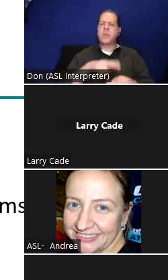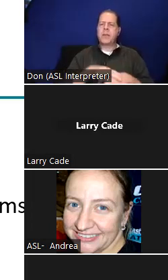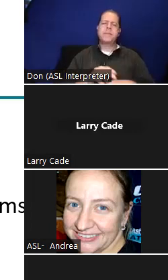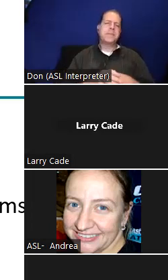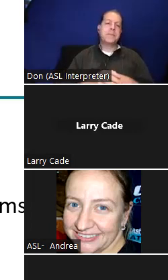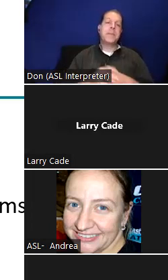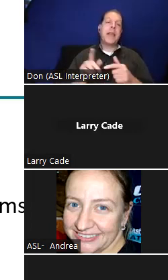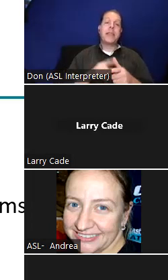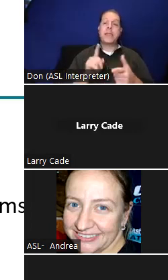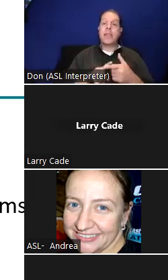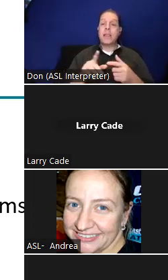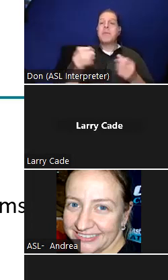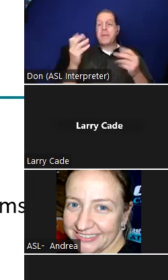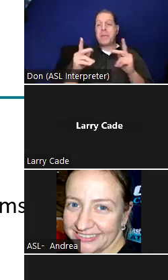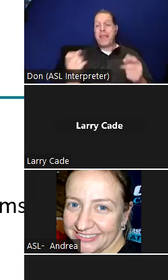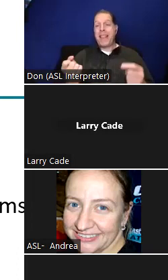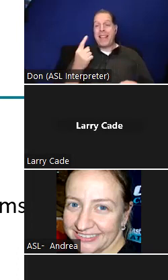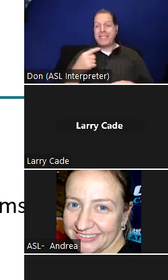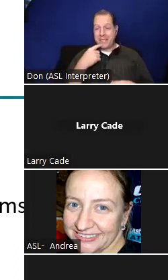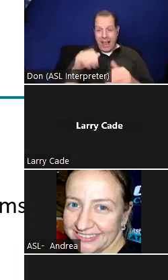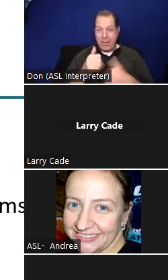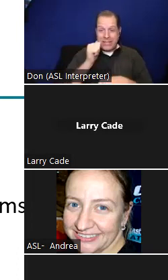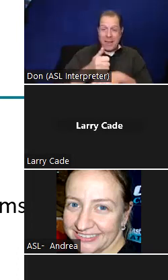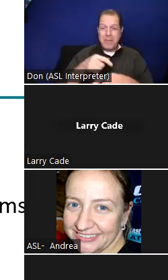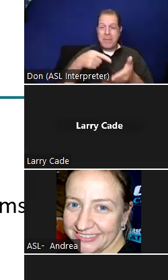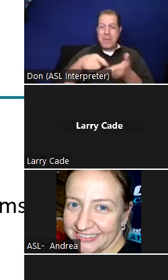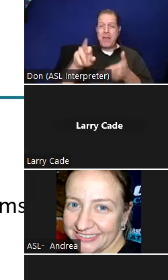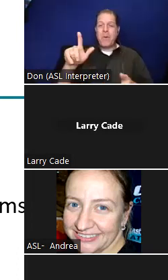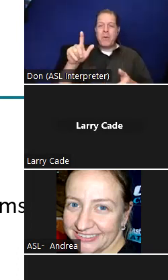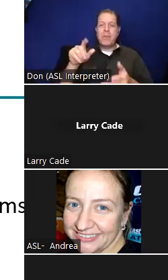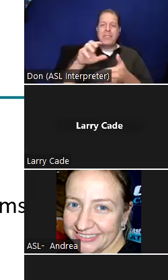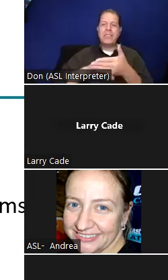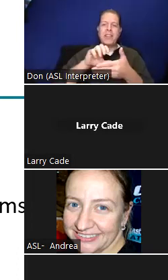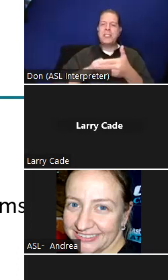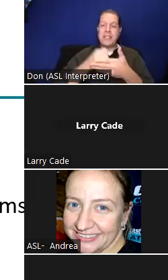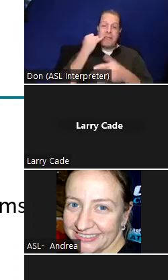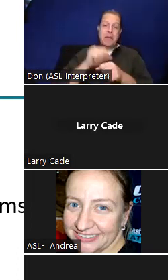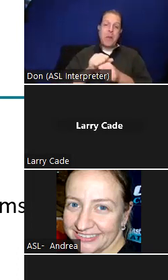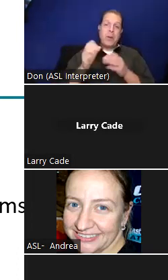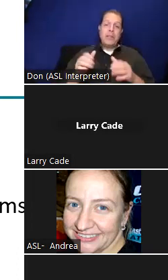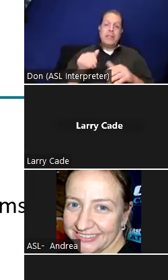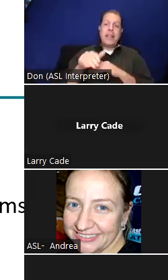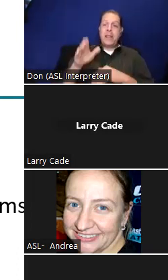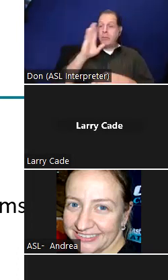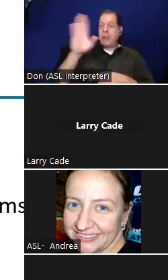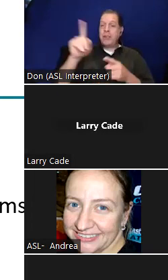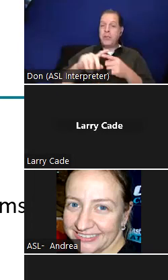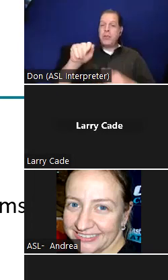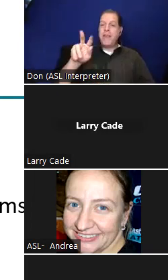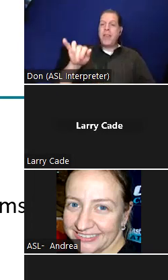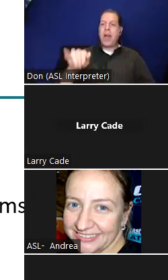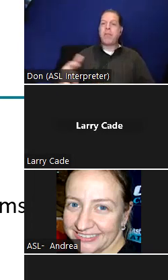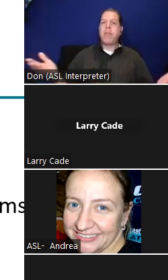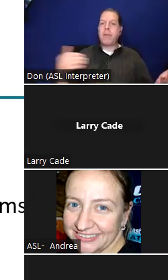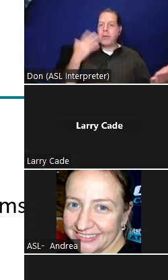And then a lot of people ask, well, how do I set up my payroll deductions if the employees sent their enrollments directly to Navia? I don't know what they